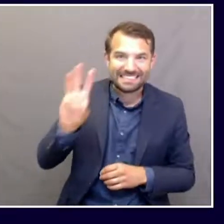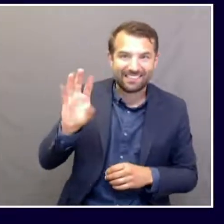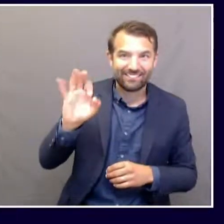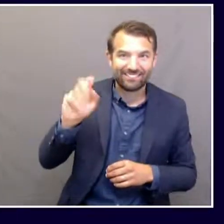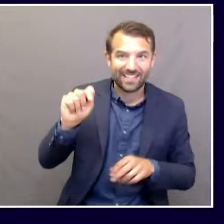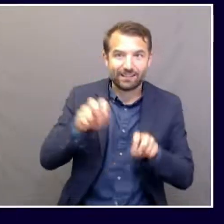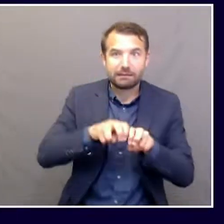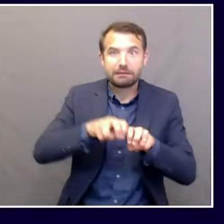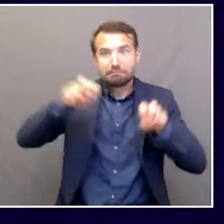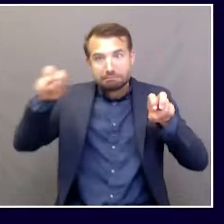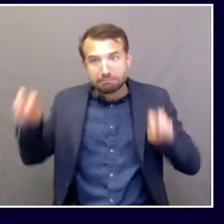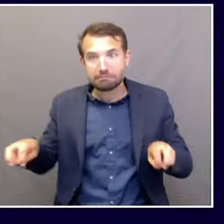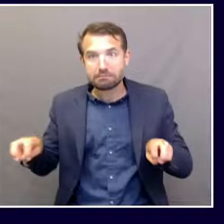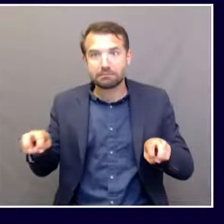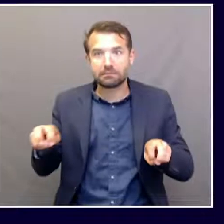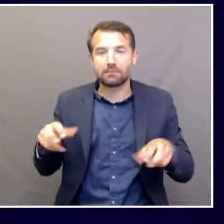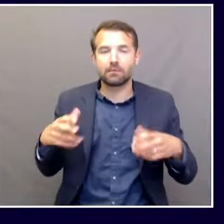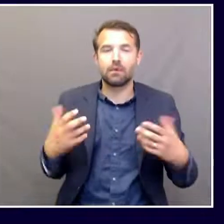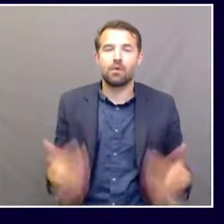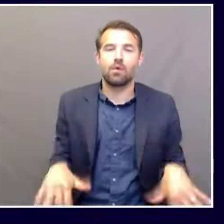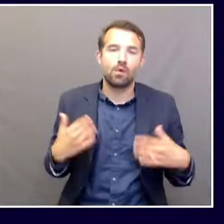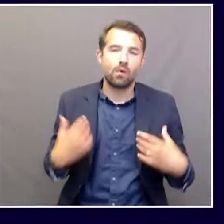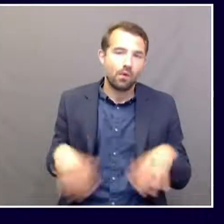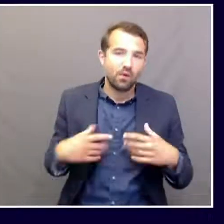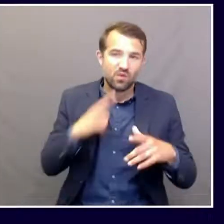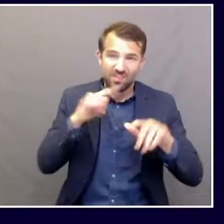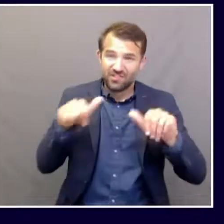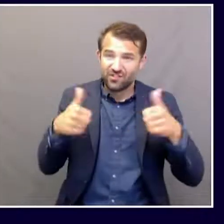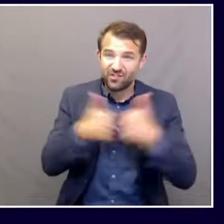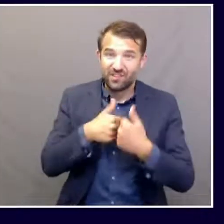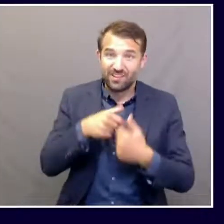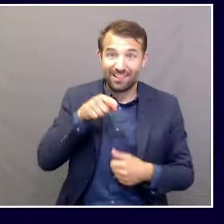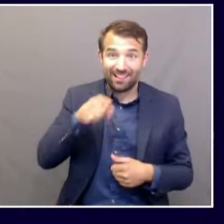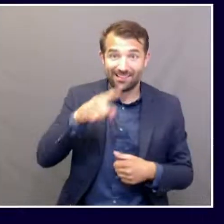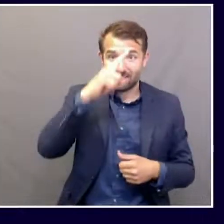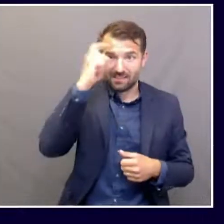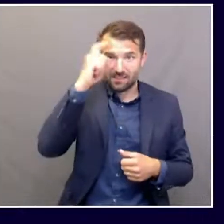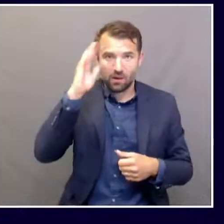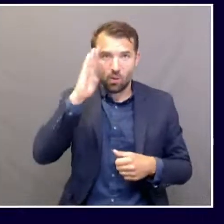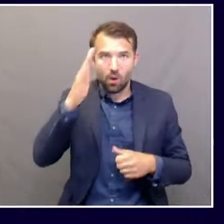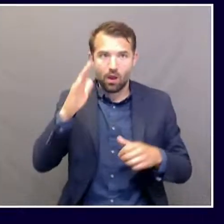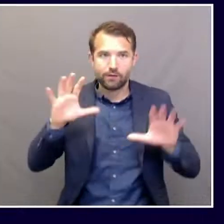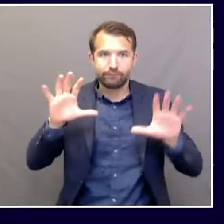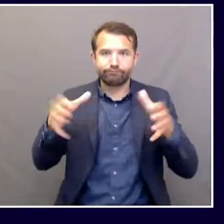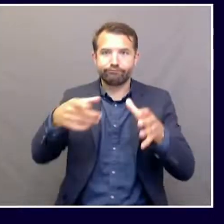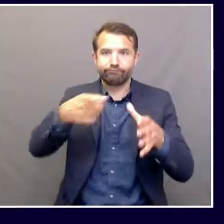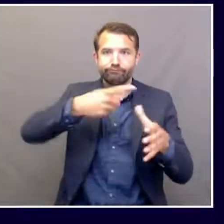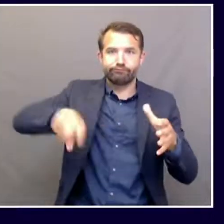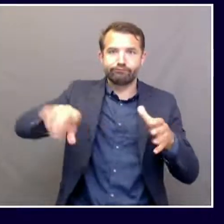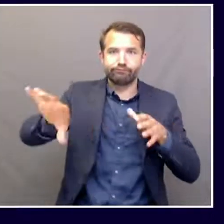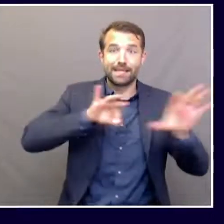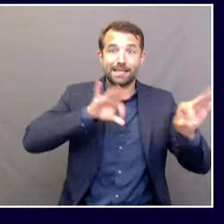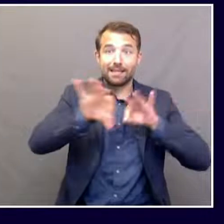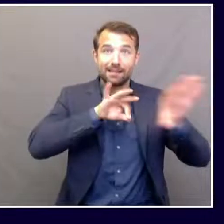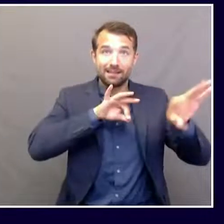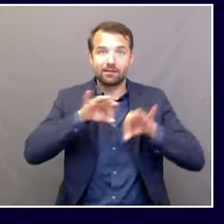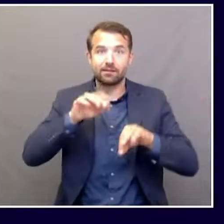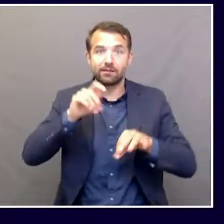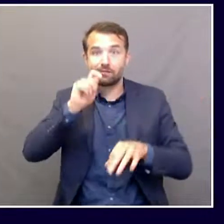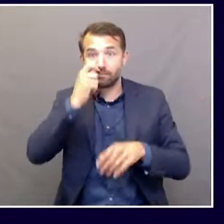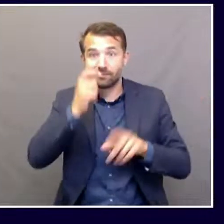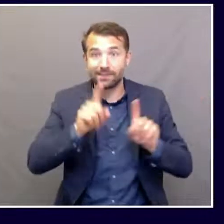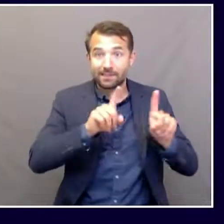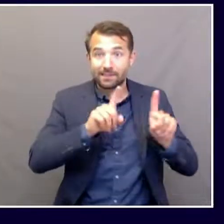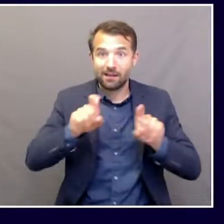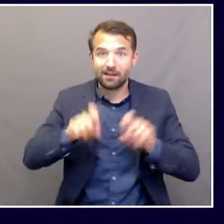this pooled testing program, doing what we already announced previously, which is saying if a summer program is participating in pooled testing, they